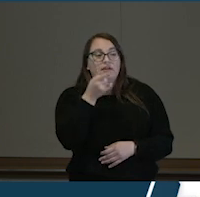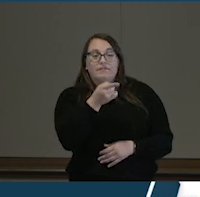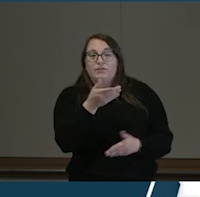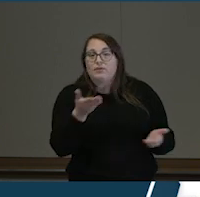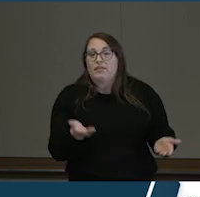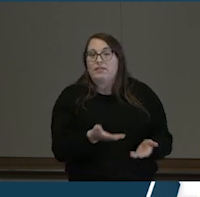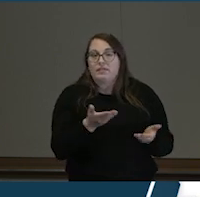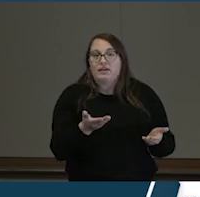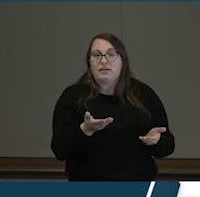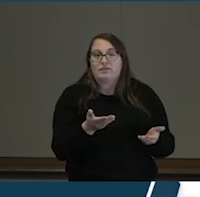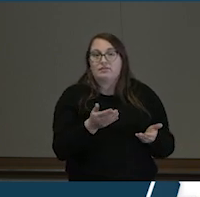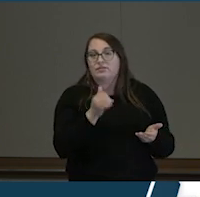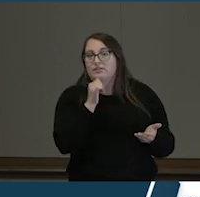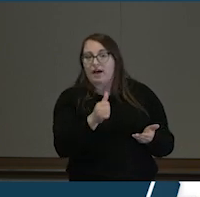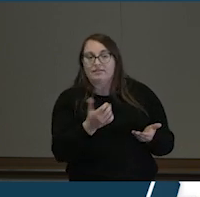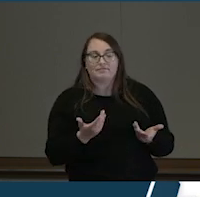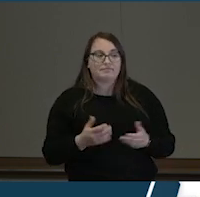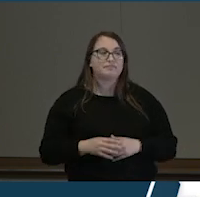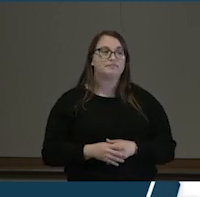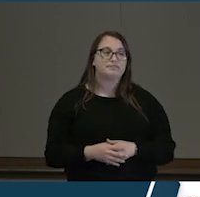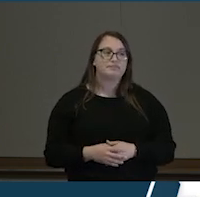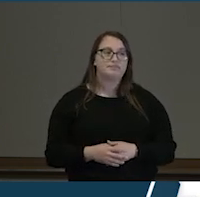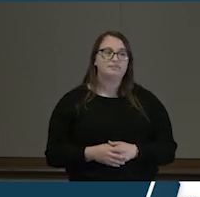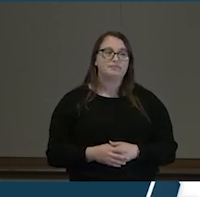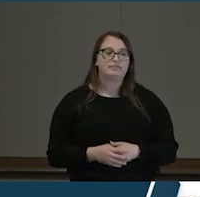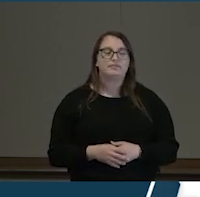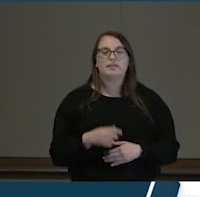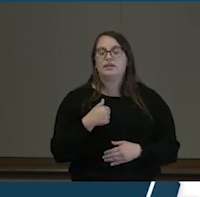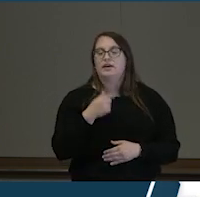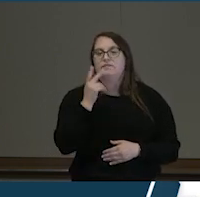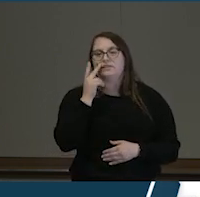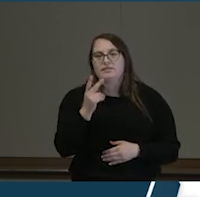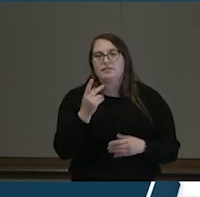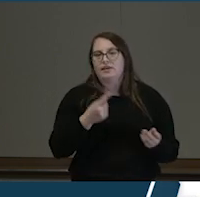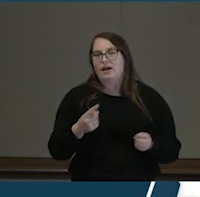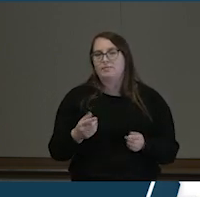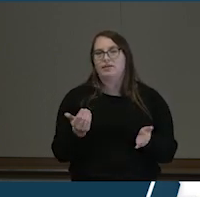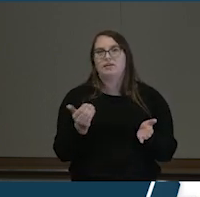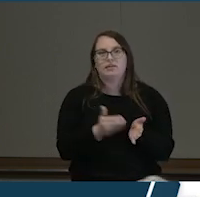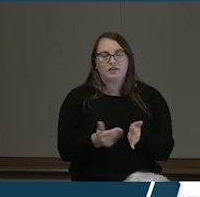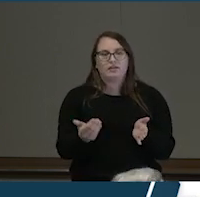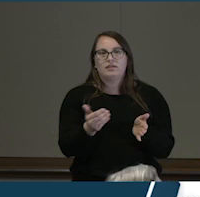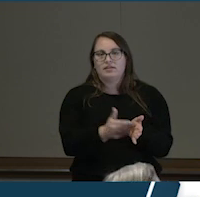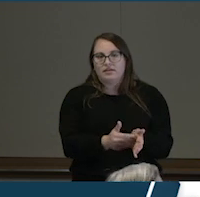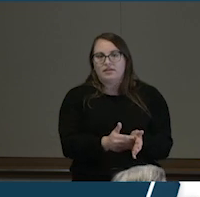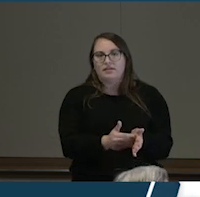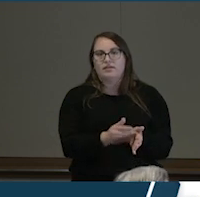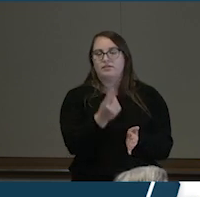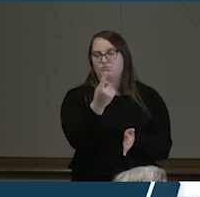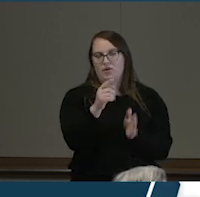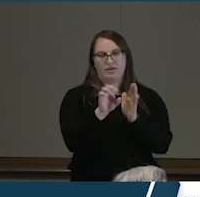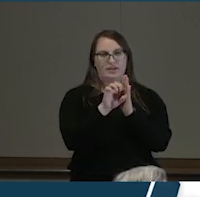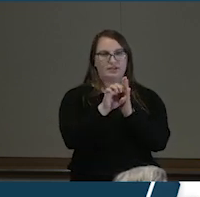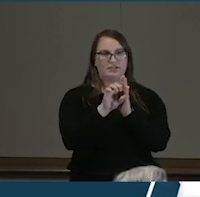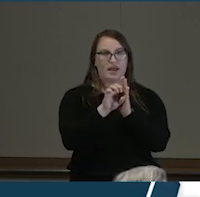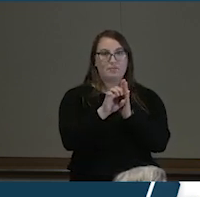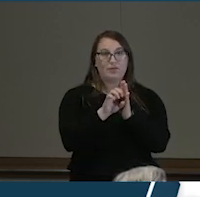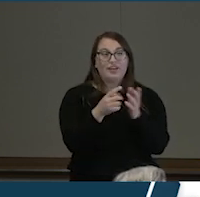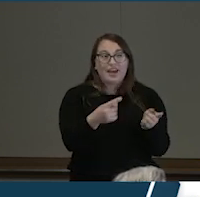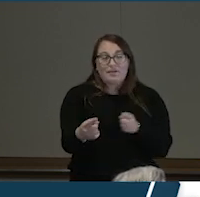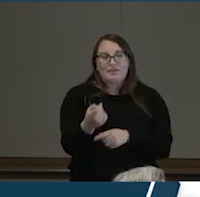And I have to tell you, I've seen it so many times. Well, here's a really good, for instance, actually. It just happened to me